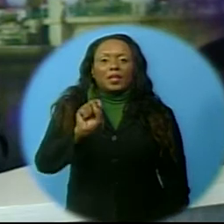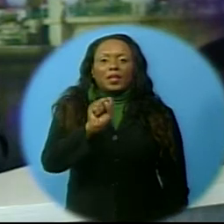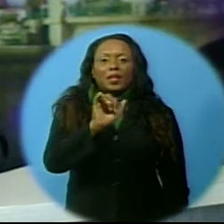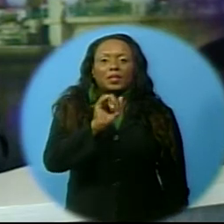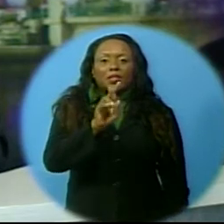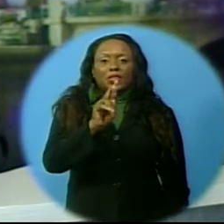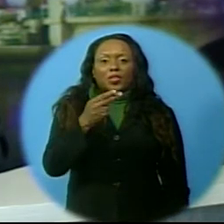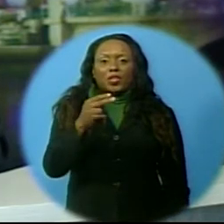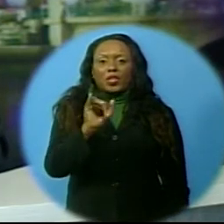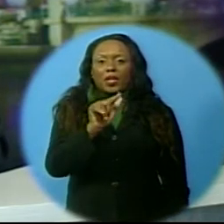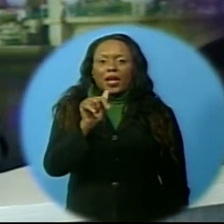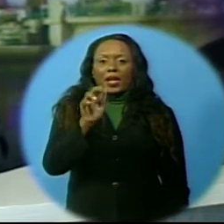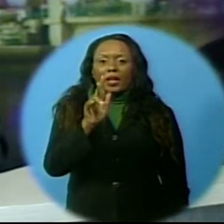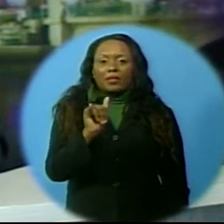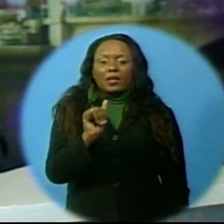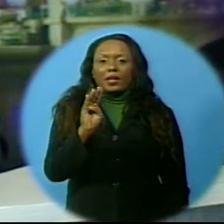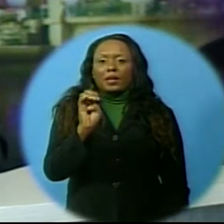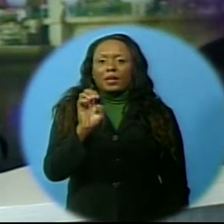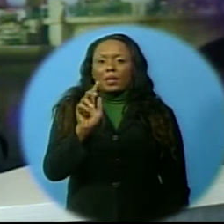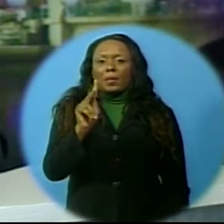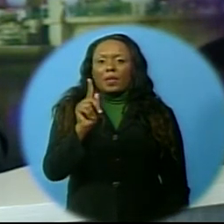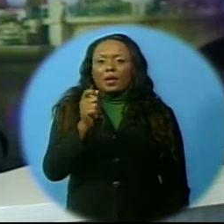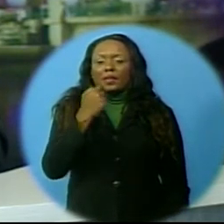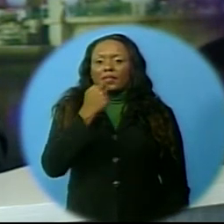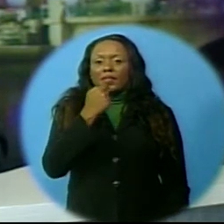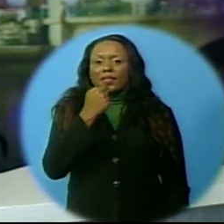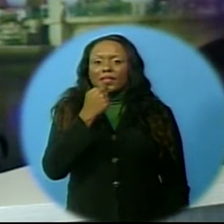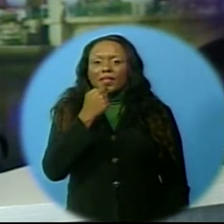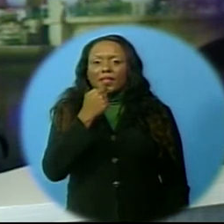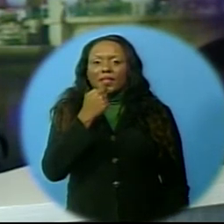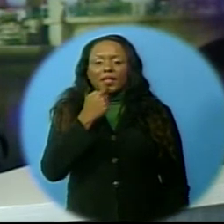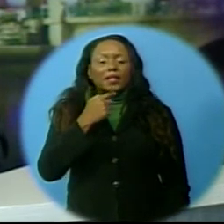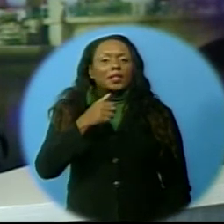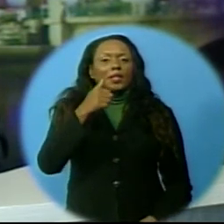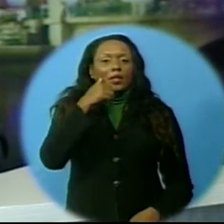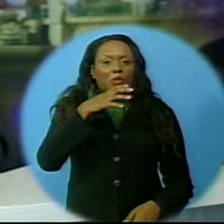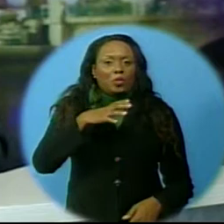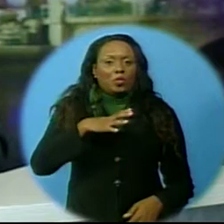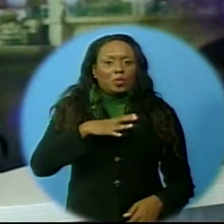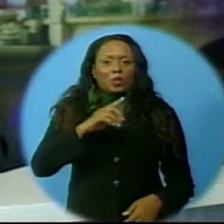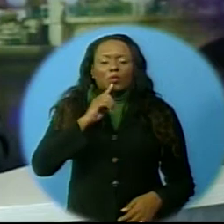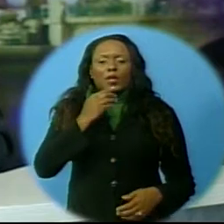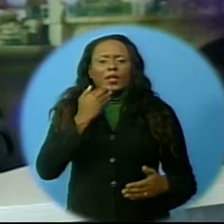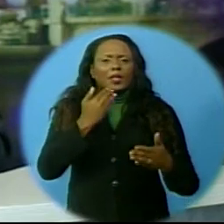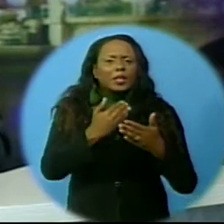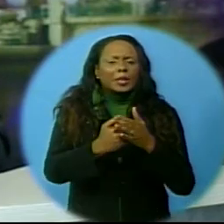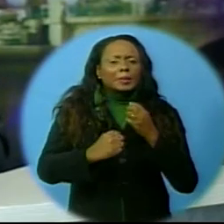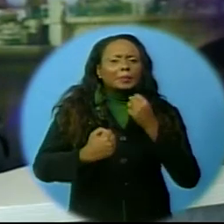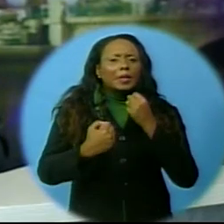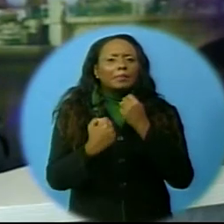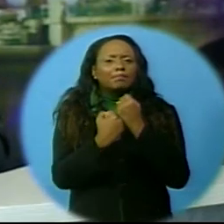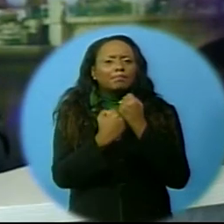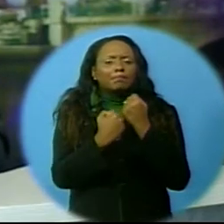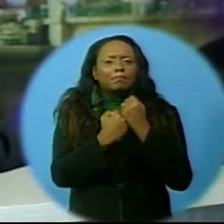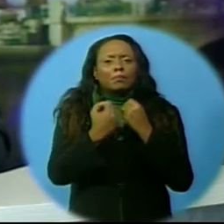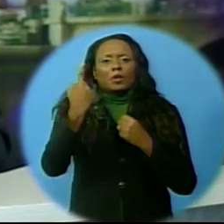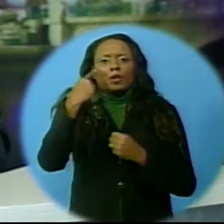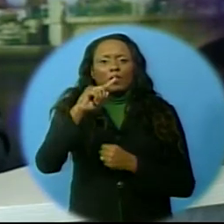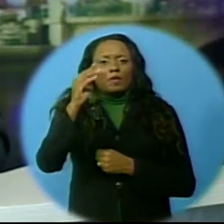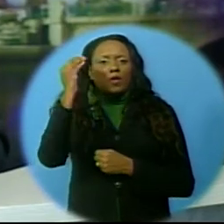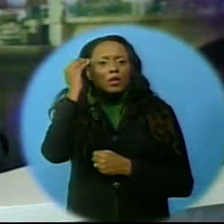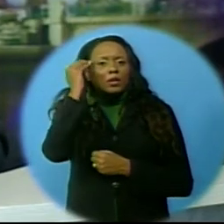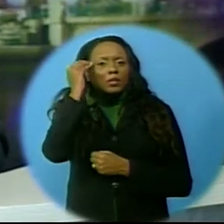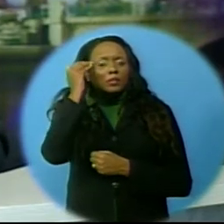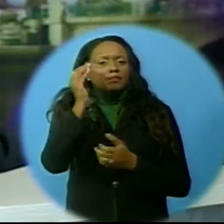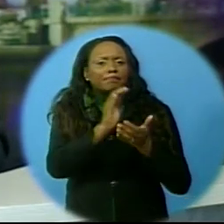Pro-Vice Chancellor and Principal Sir Hilary Beckles says Watson is a builder of the campus and an advocate for preserving knowledge. He